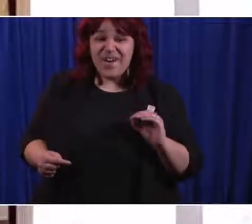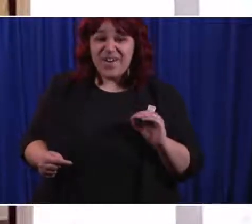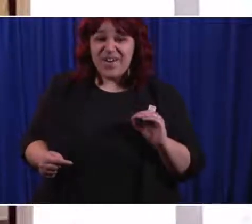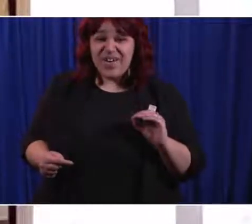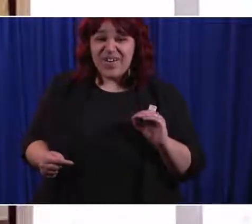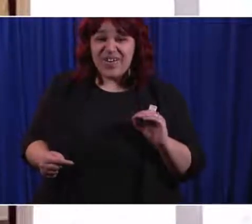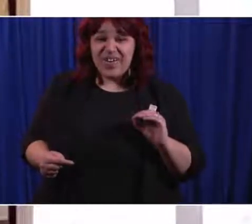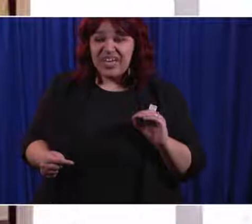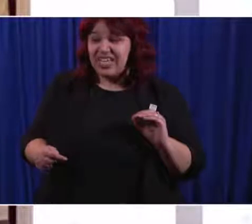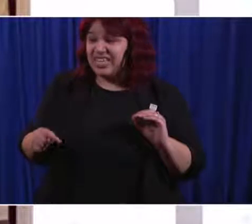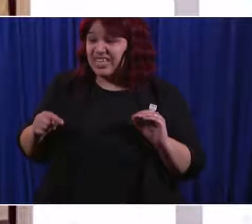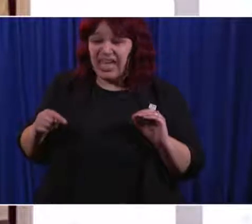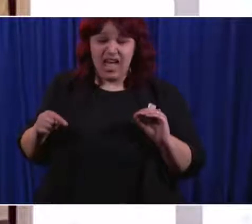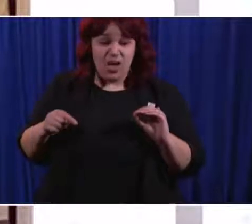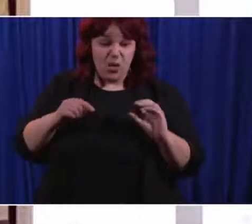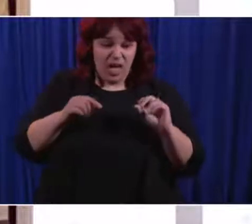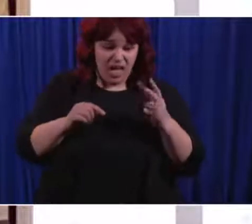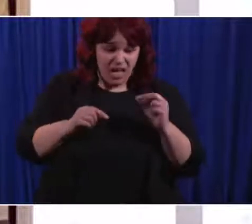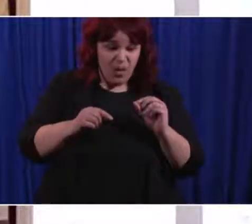the CDC,